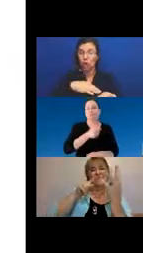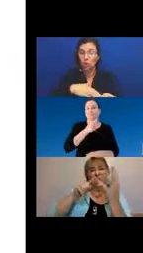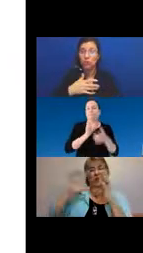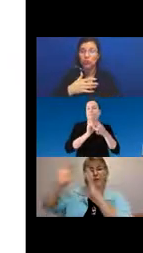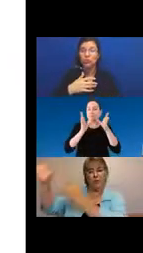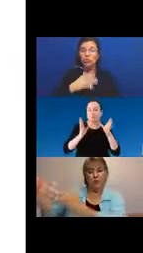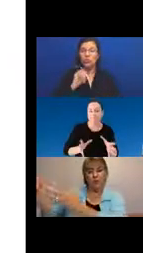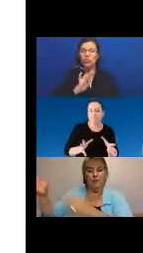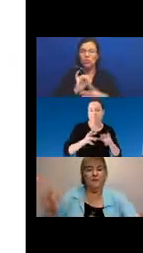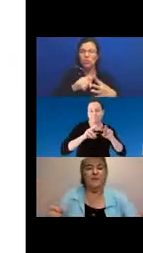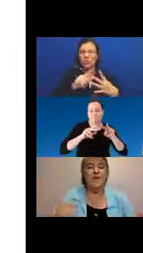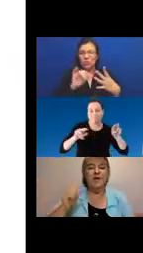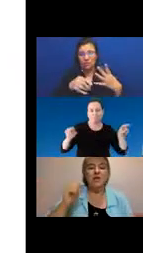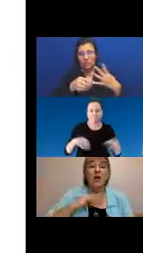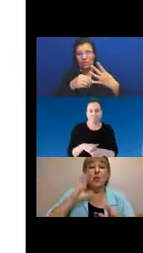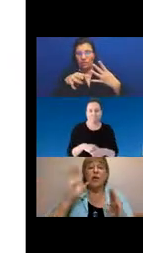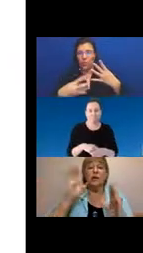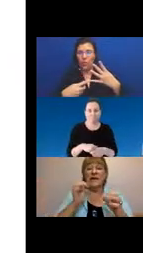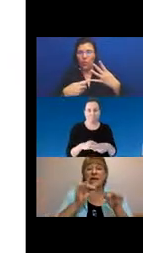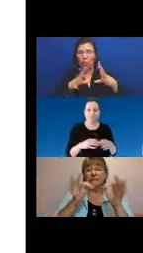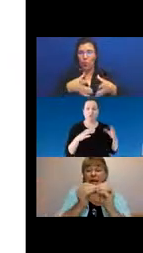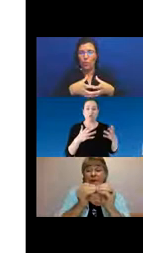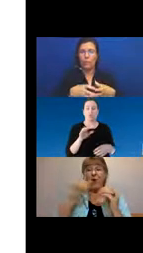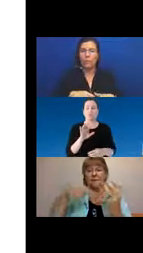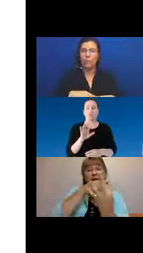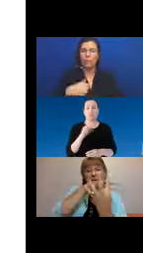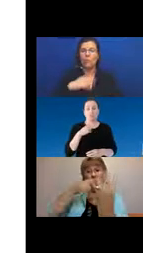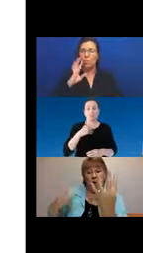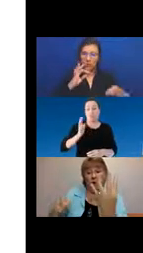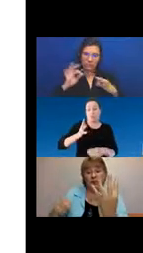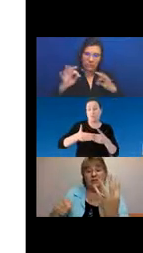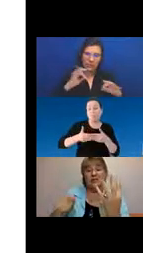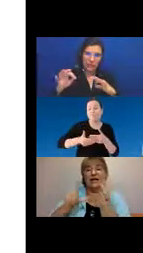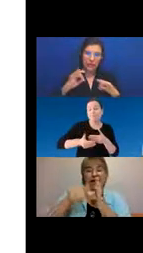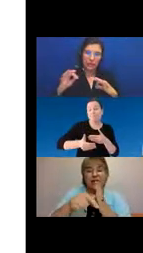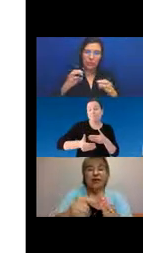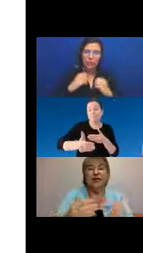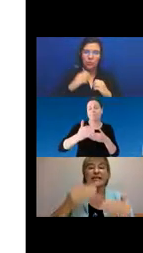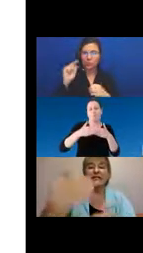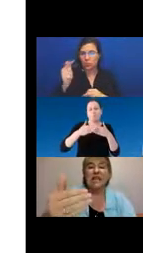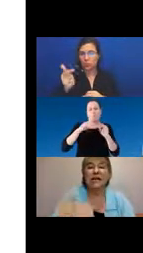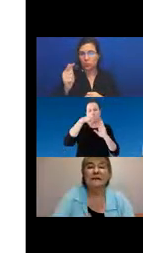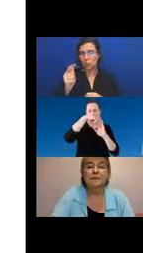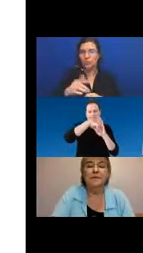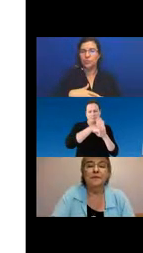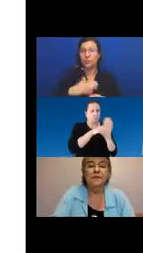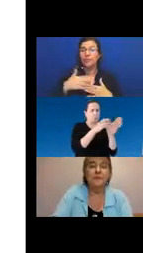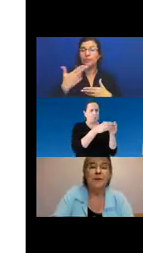the fourth group. So I will be explaining more about those later. Next slide.